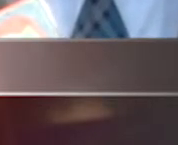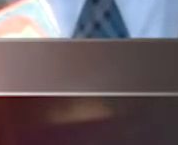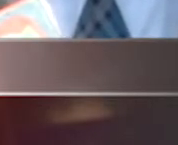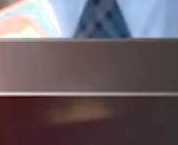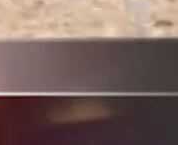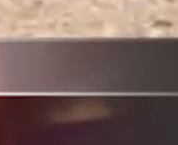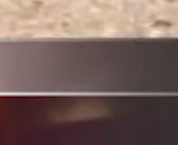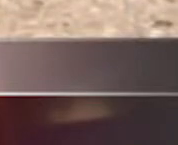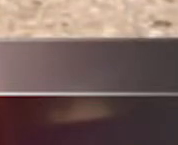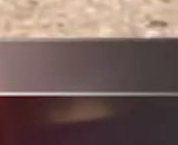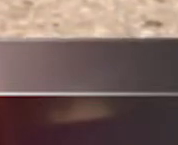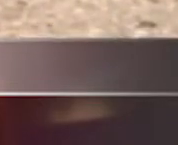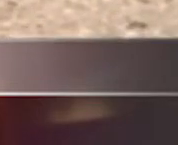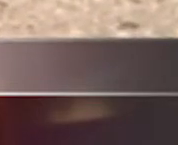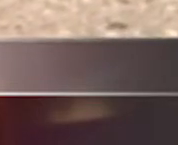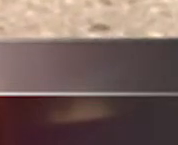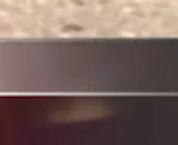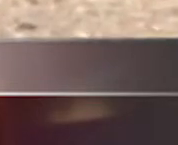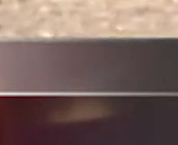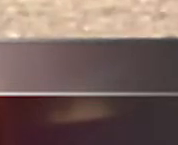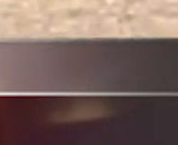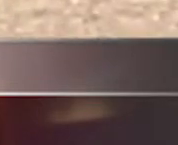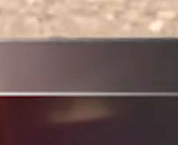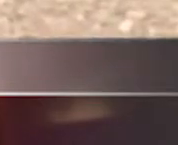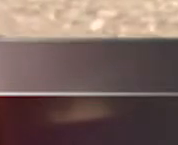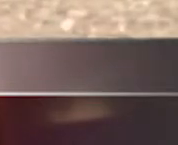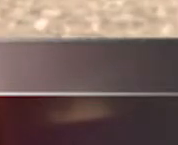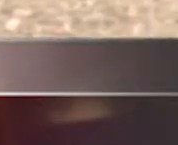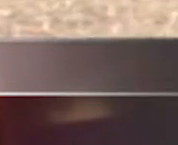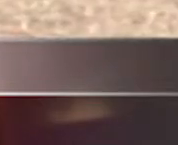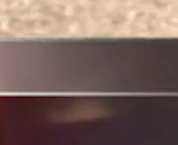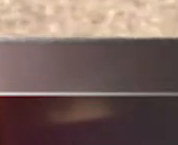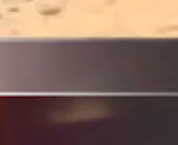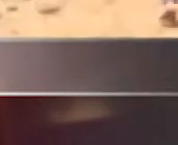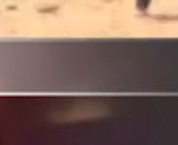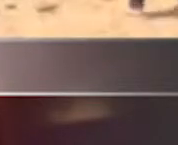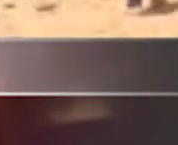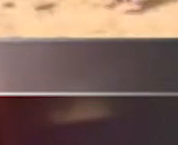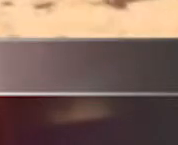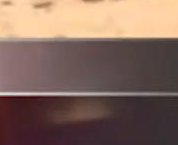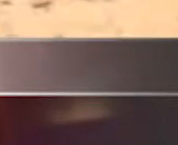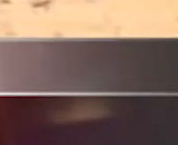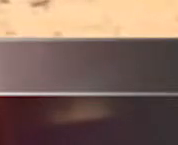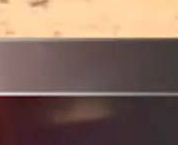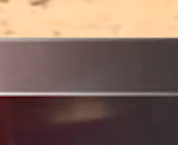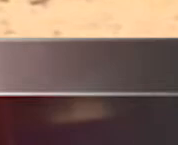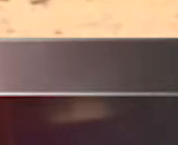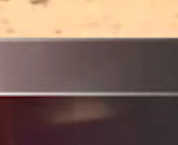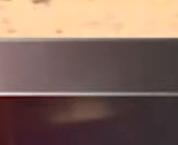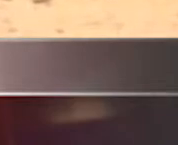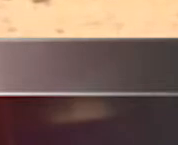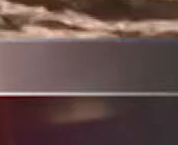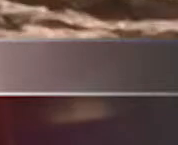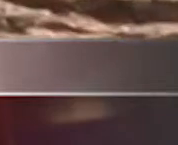more efficient. Change of tact. State to give families cash for purchase of relief